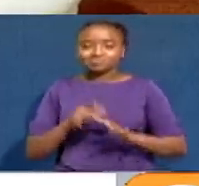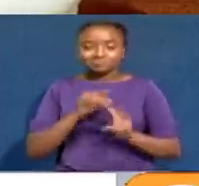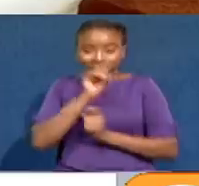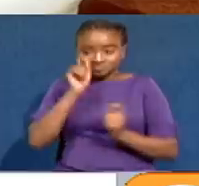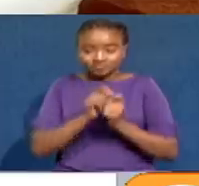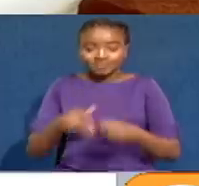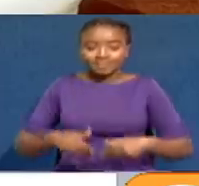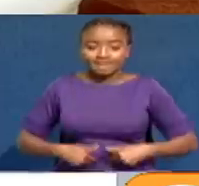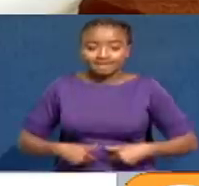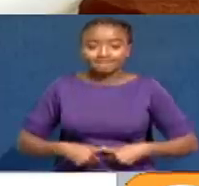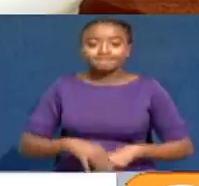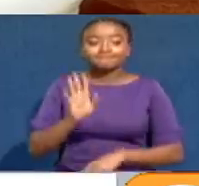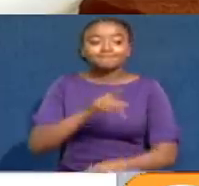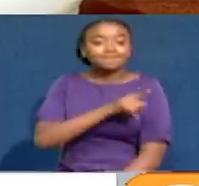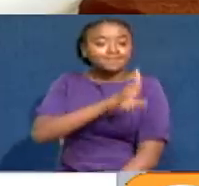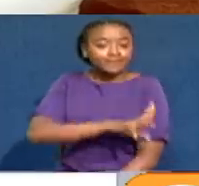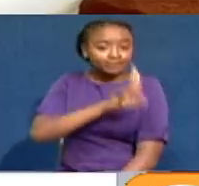president on